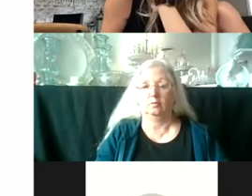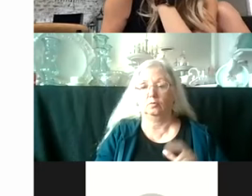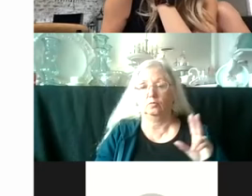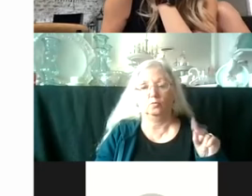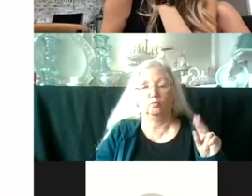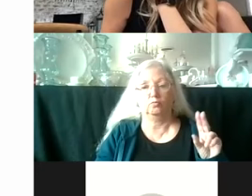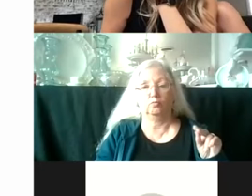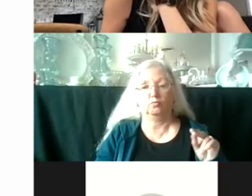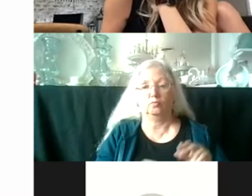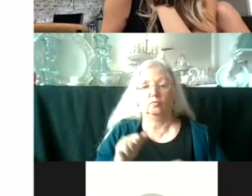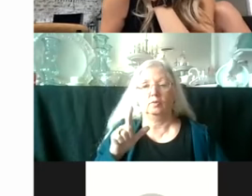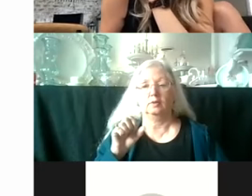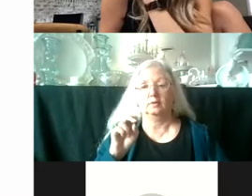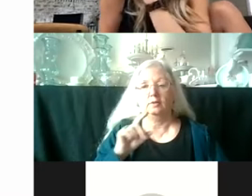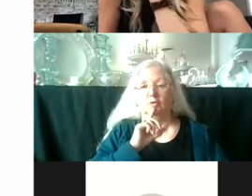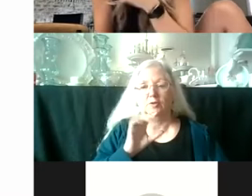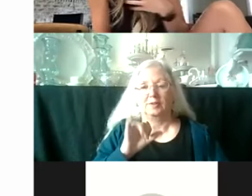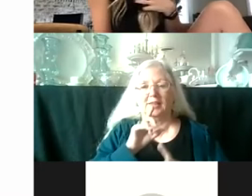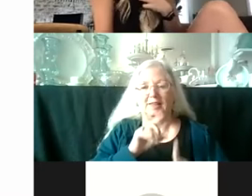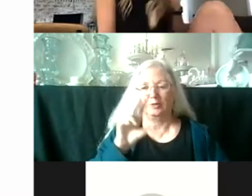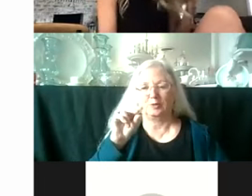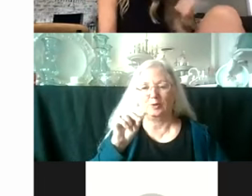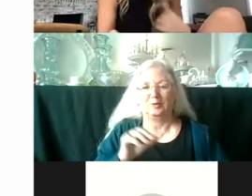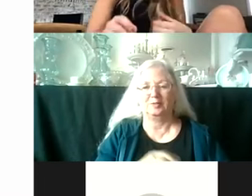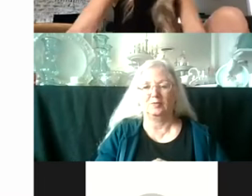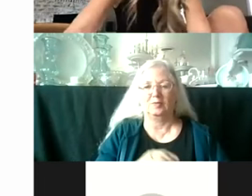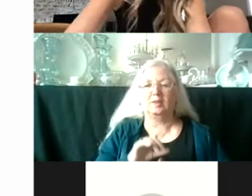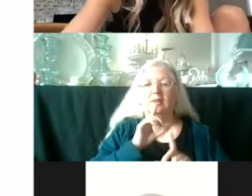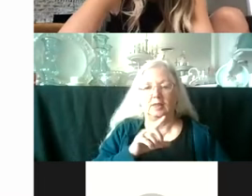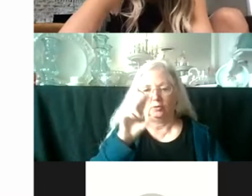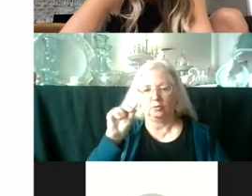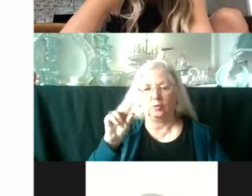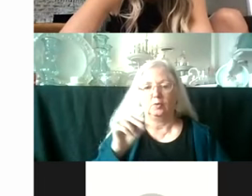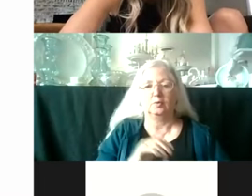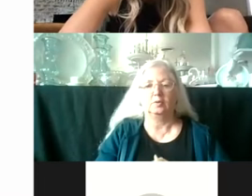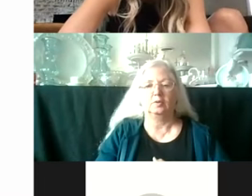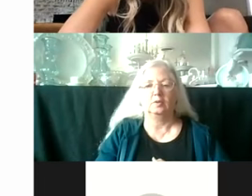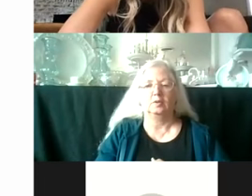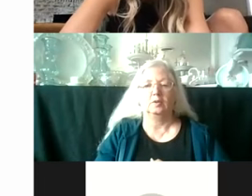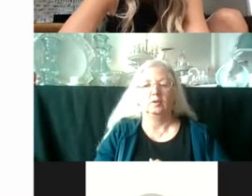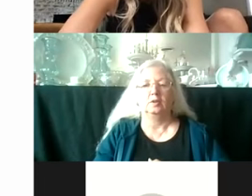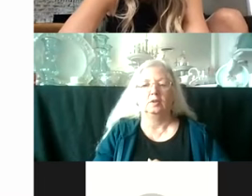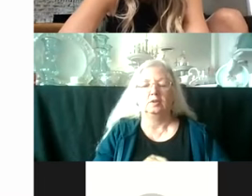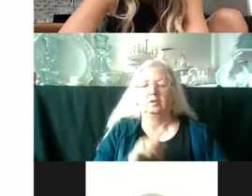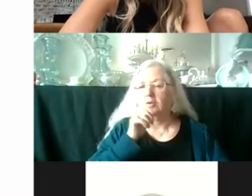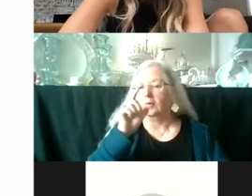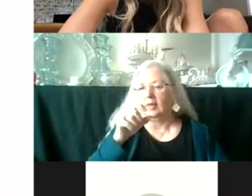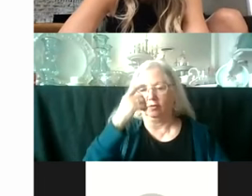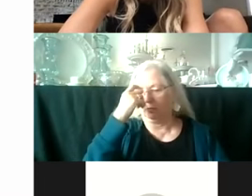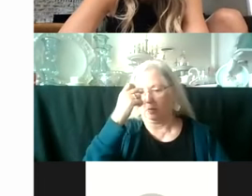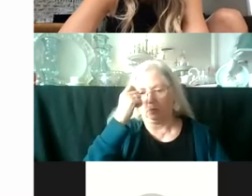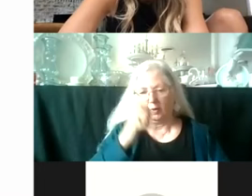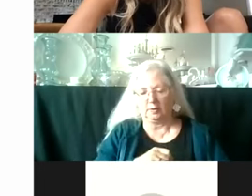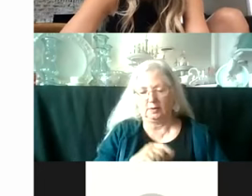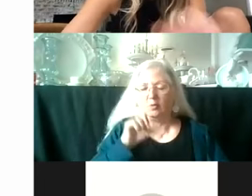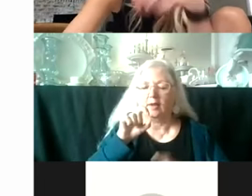No, Allison seems pretty certain that the answer is no. And yes, absolutely. The answer is no. The good news is you don't have to memorize this, right? Do you need to be able